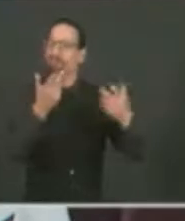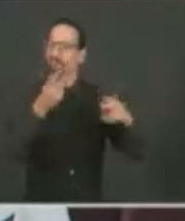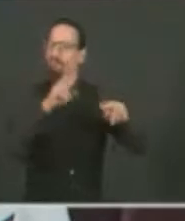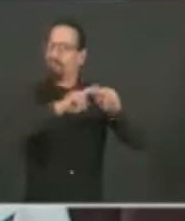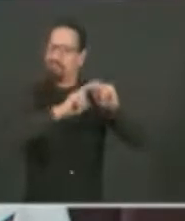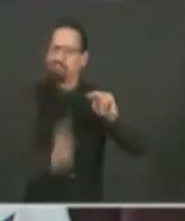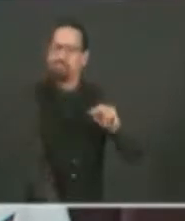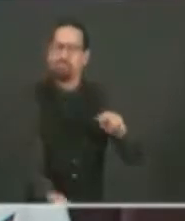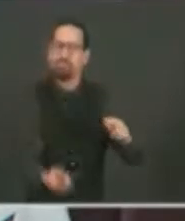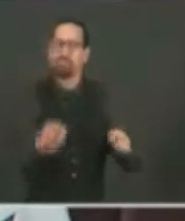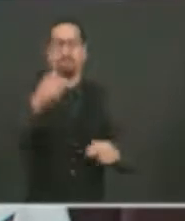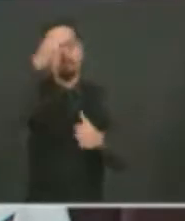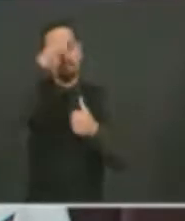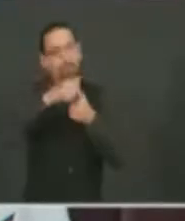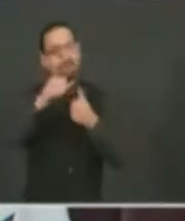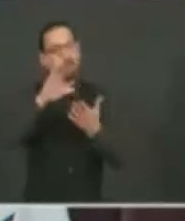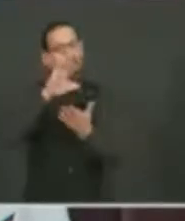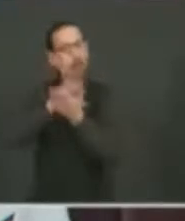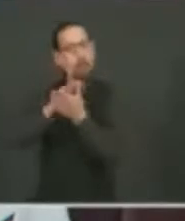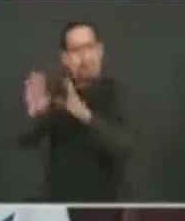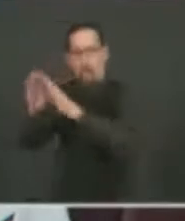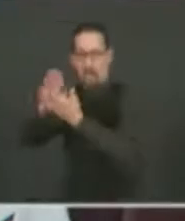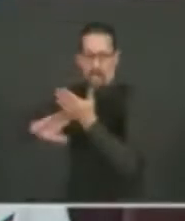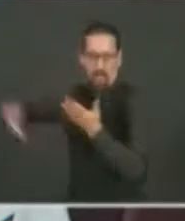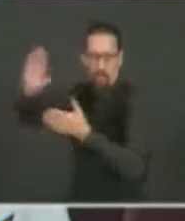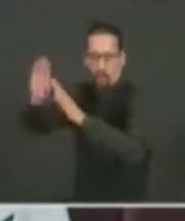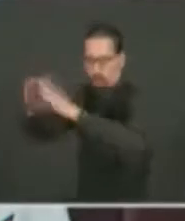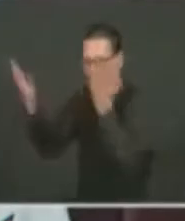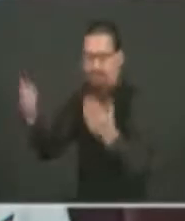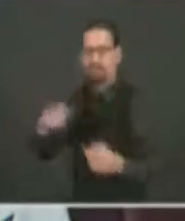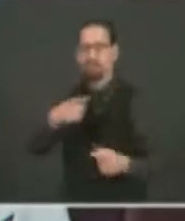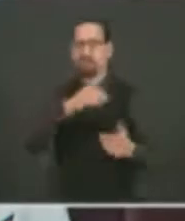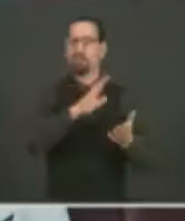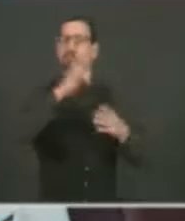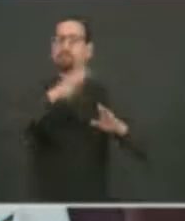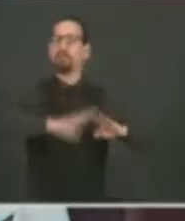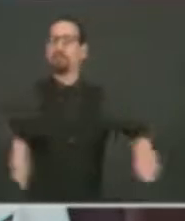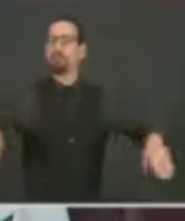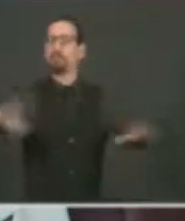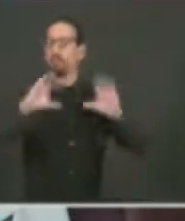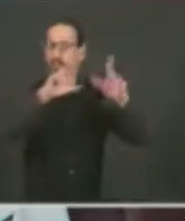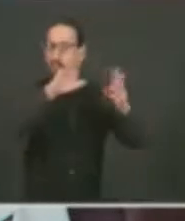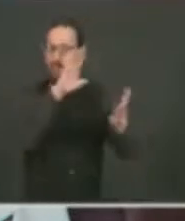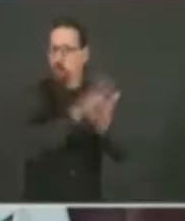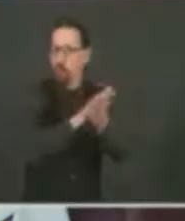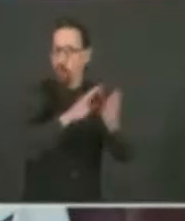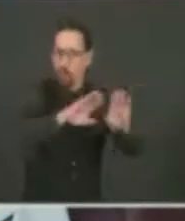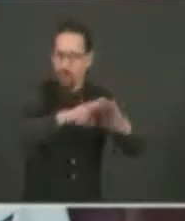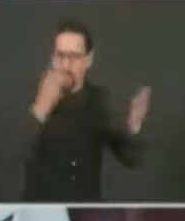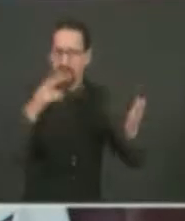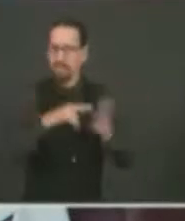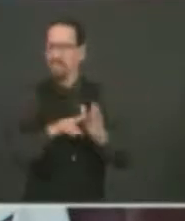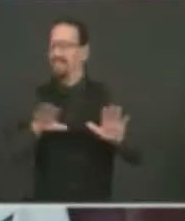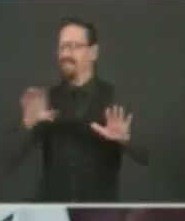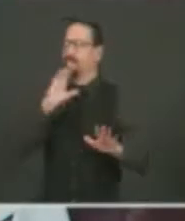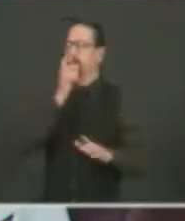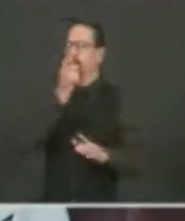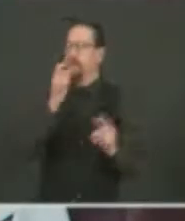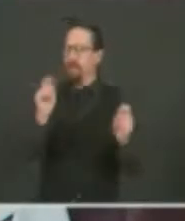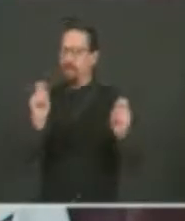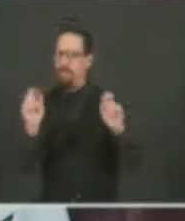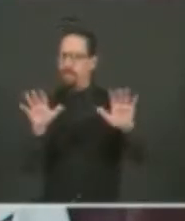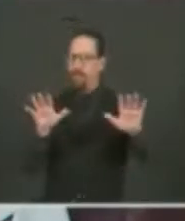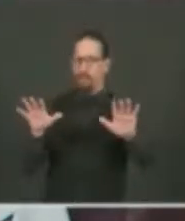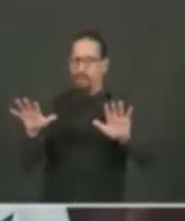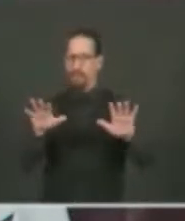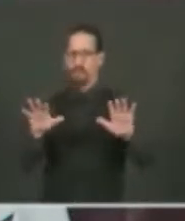With respect to the schools, I've been getting a lot of questions. Governor, what's going on at PC? Why is this happening?